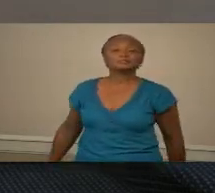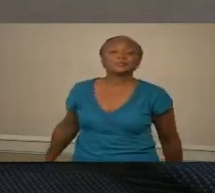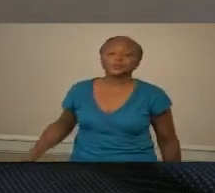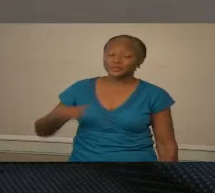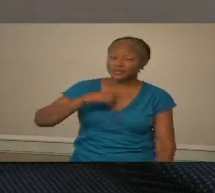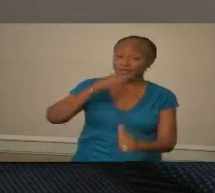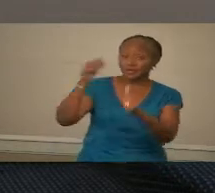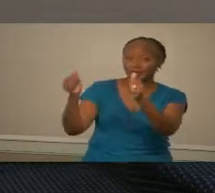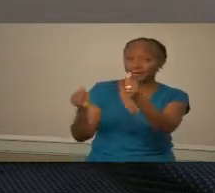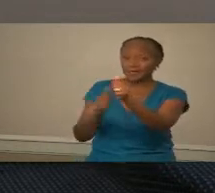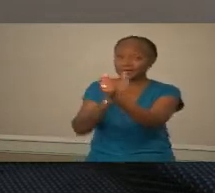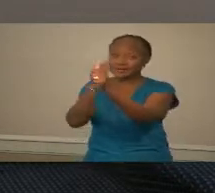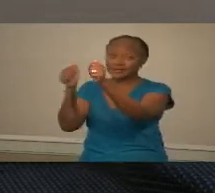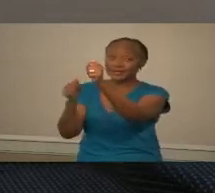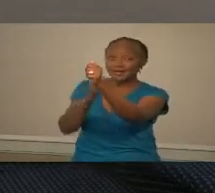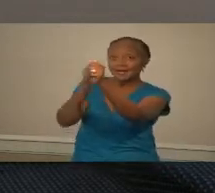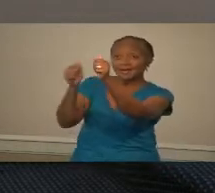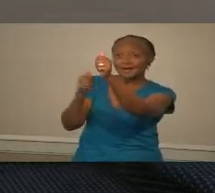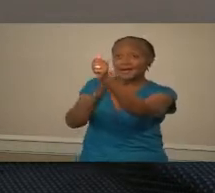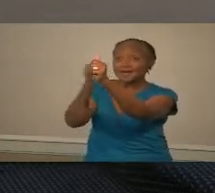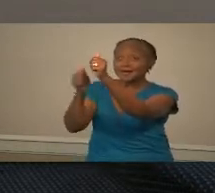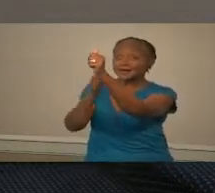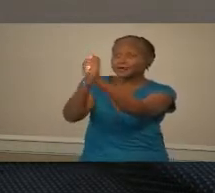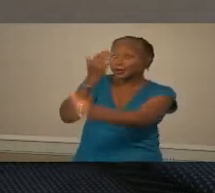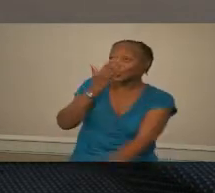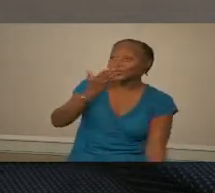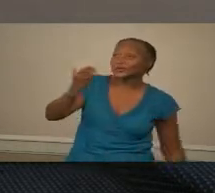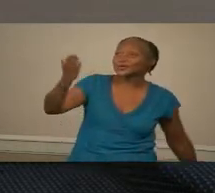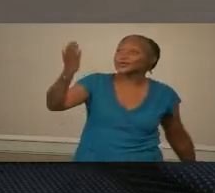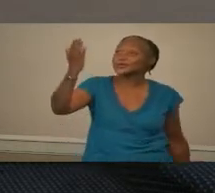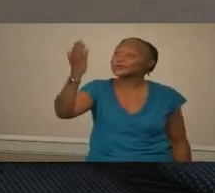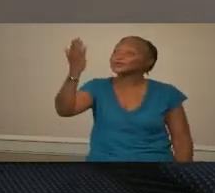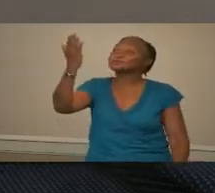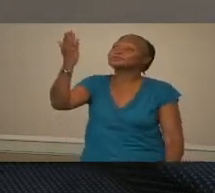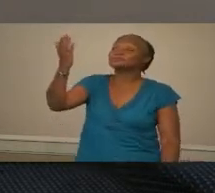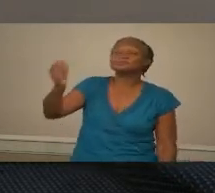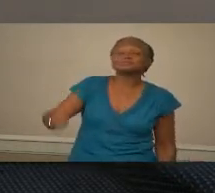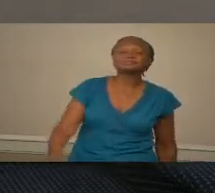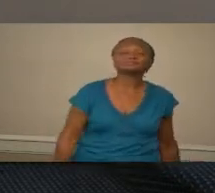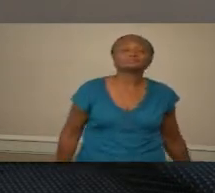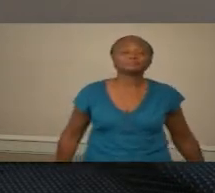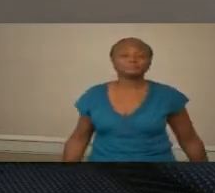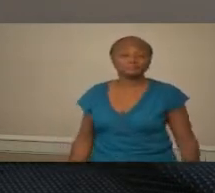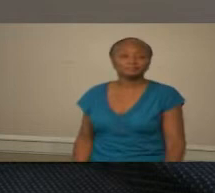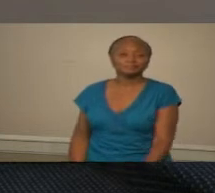more, more and more. I'm chasing after you.